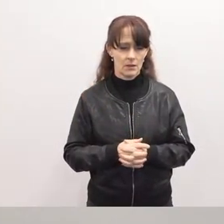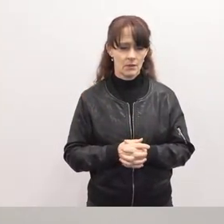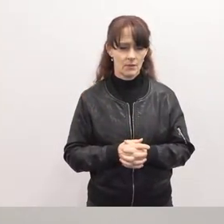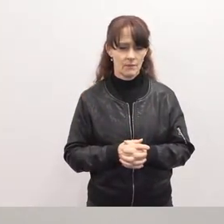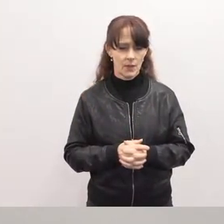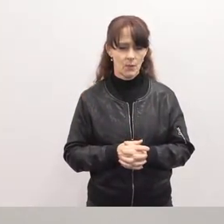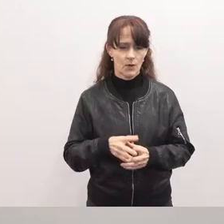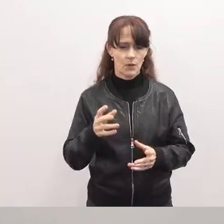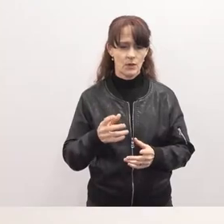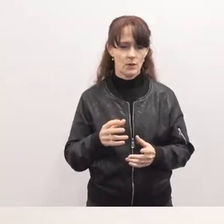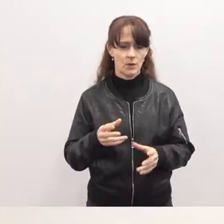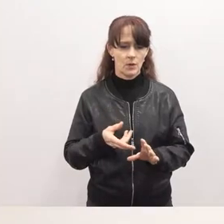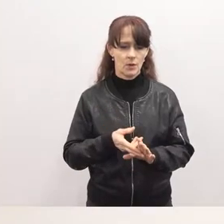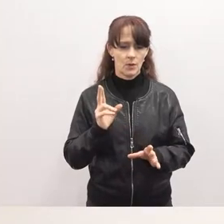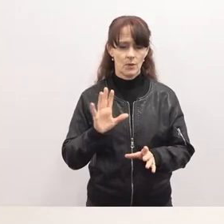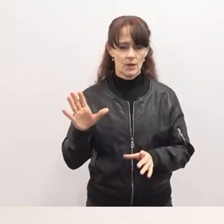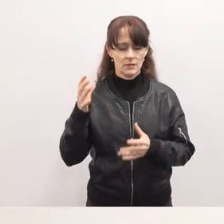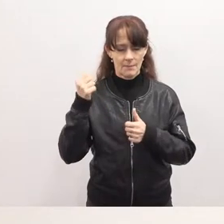his memory tonight.